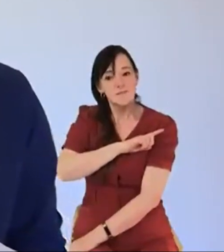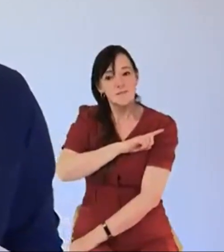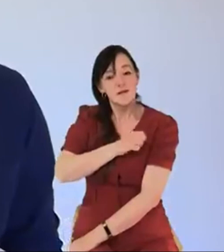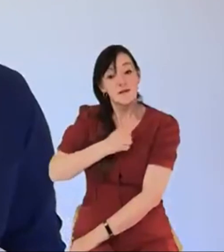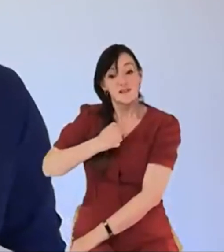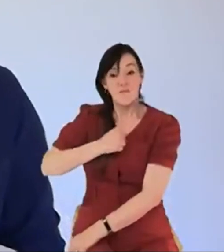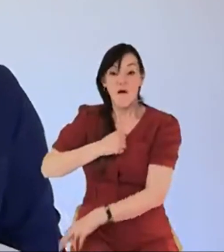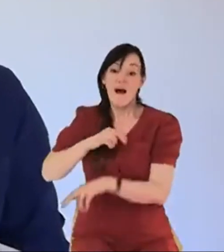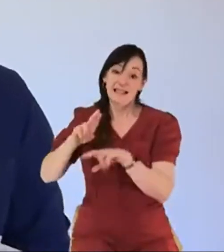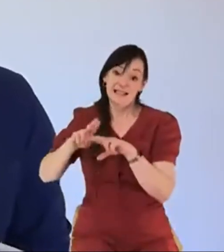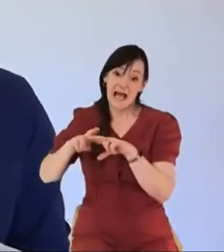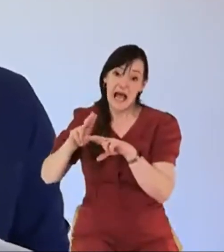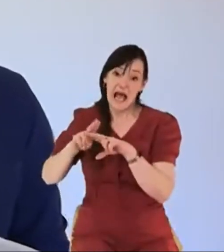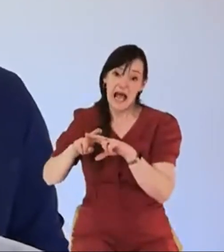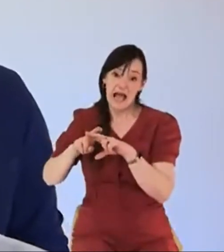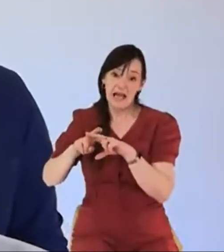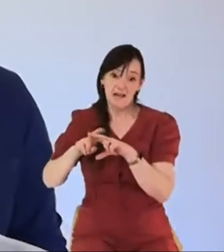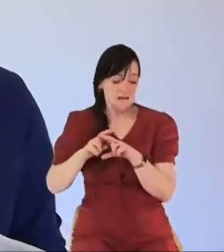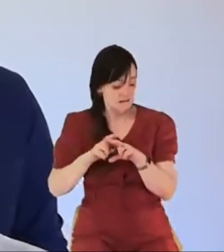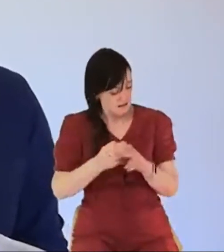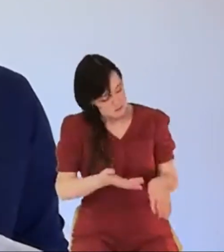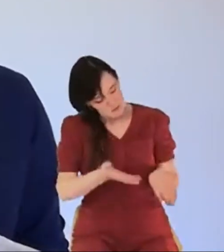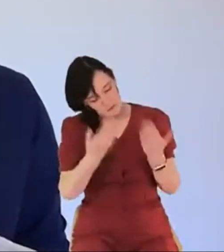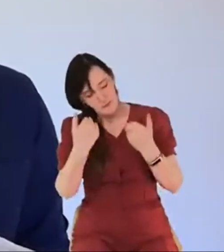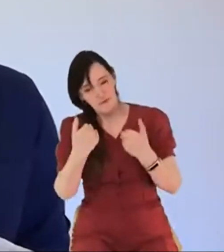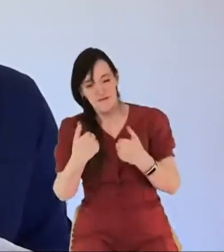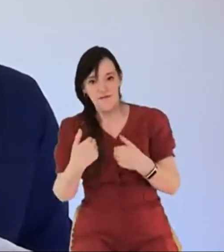because my dad took me